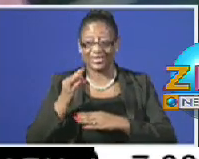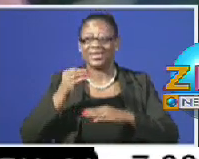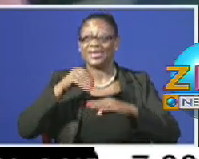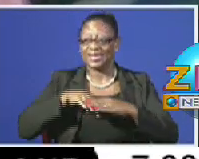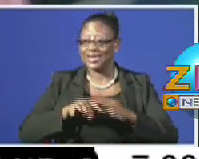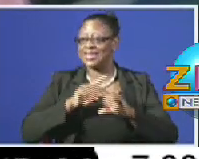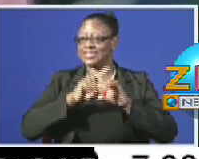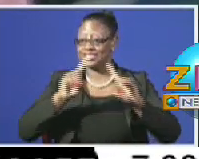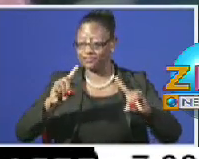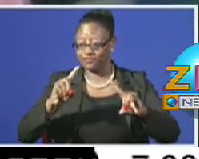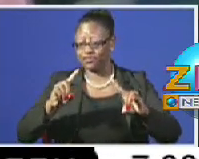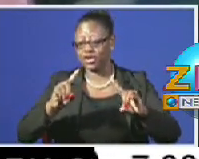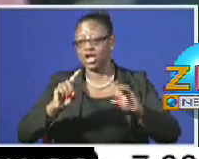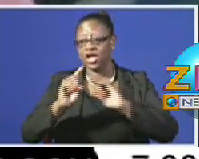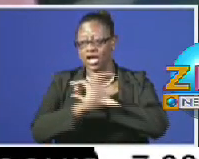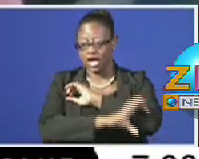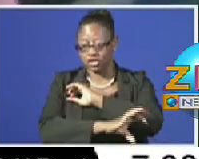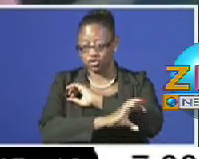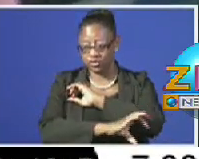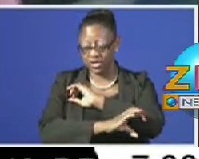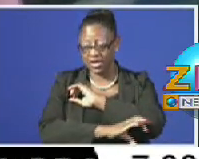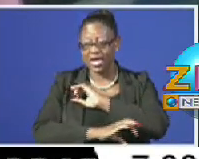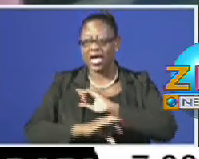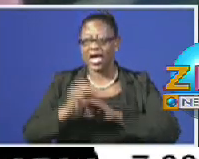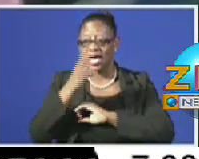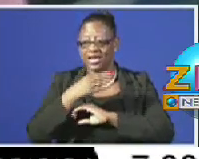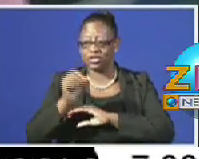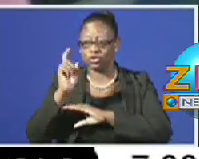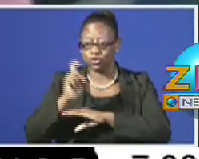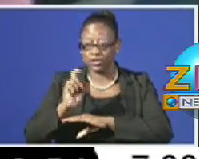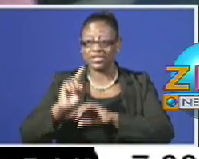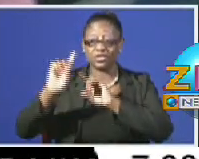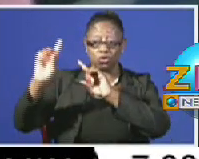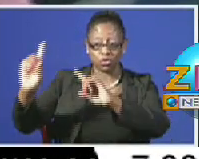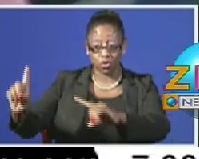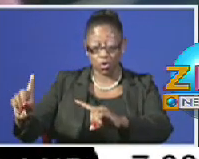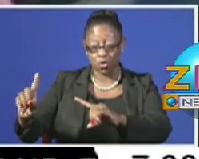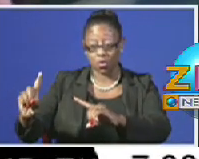country and they require you to be quarantined for 14 days.